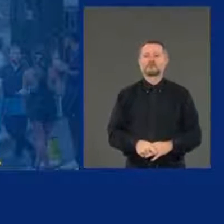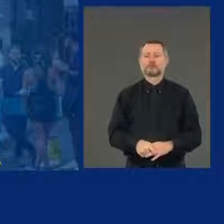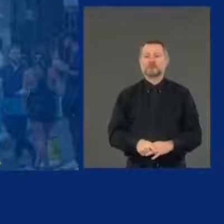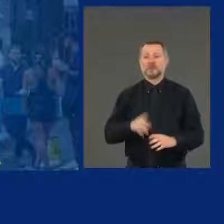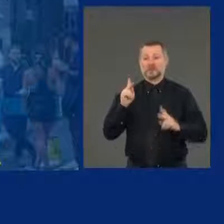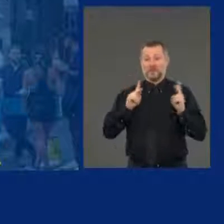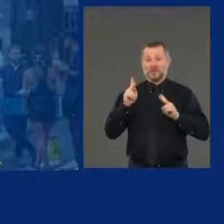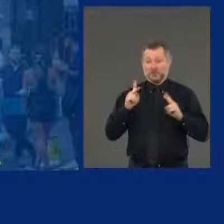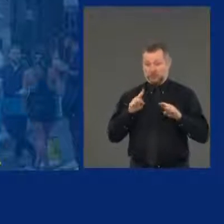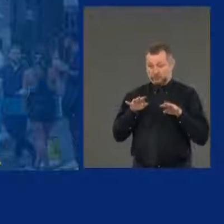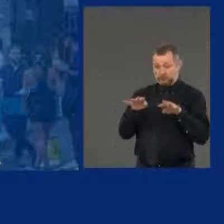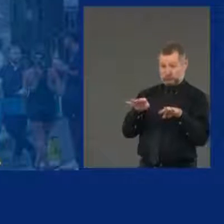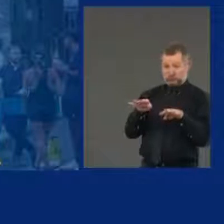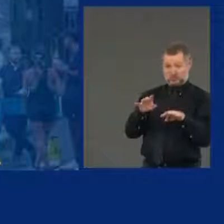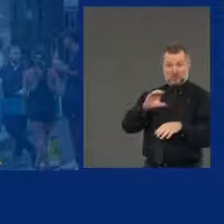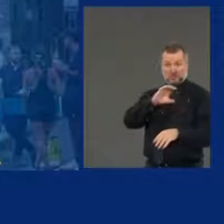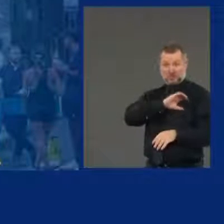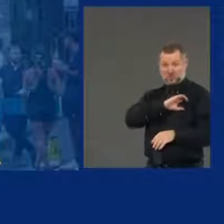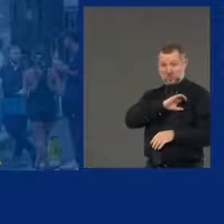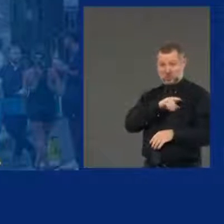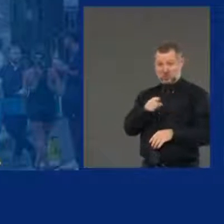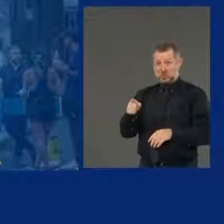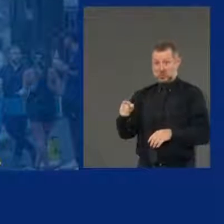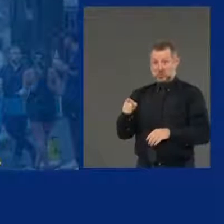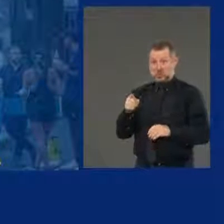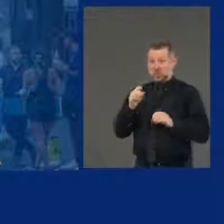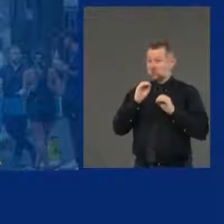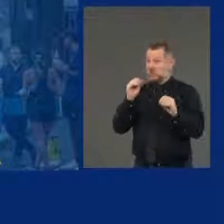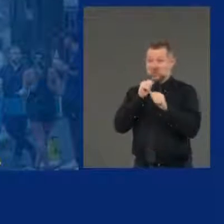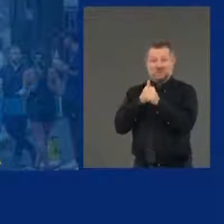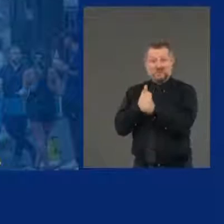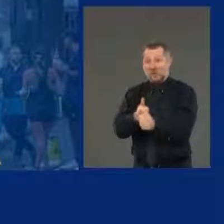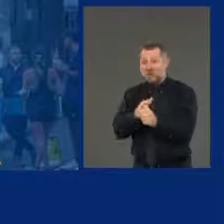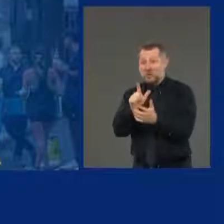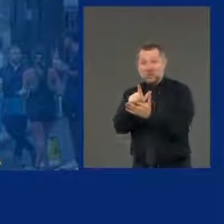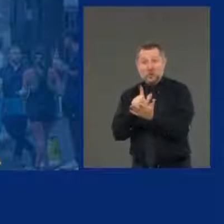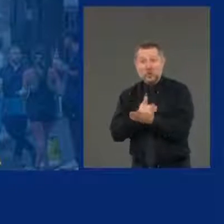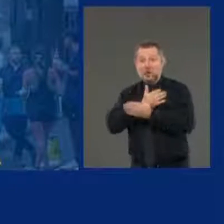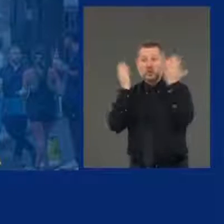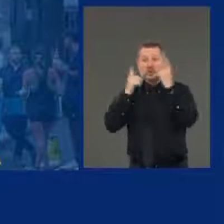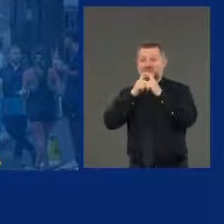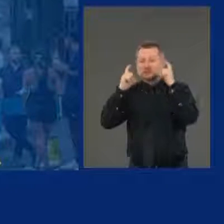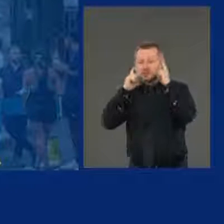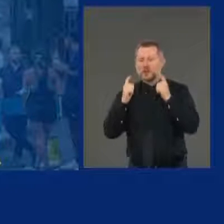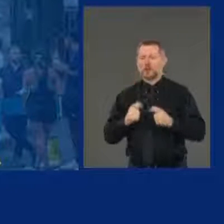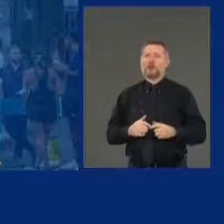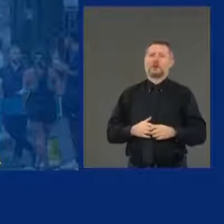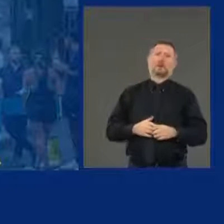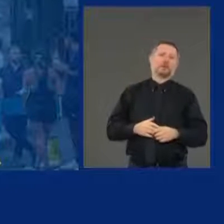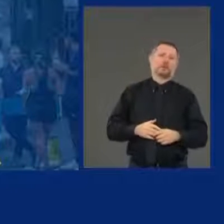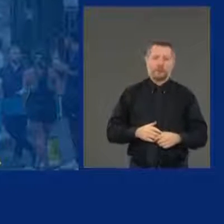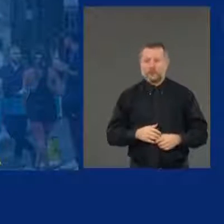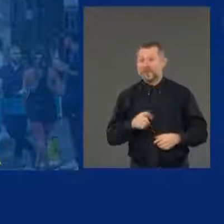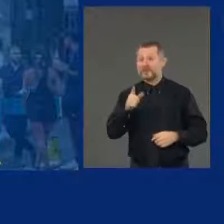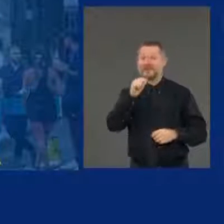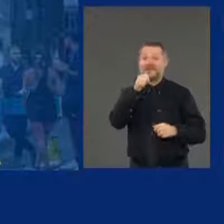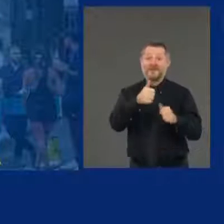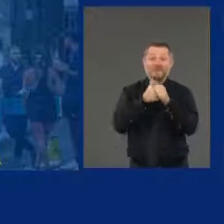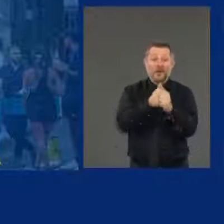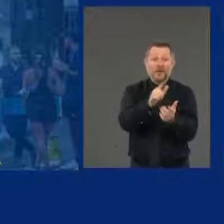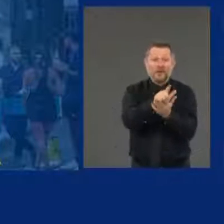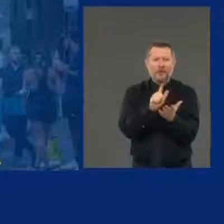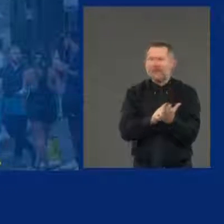you see police people who are not wearing a mask and not following the law.